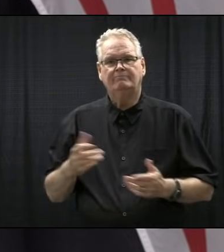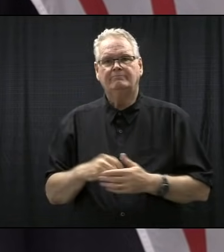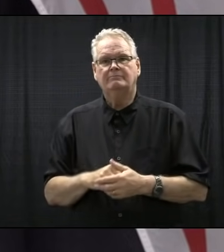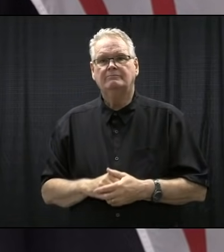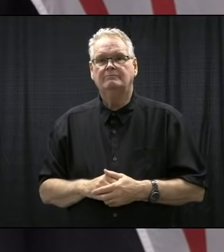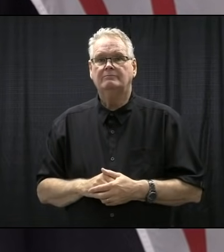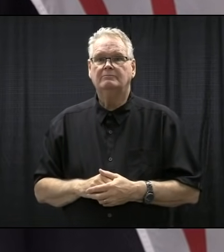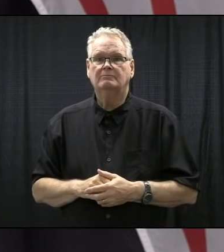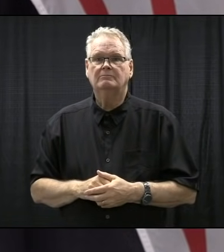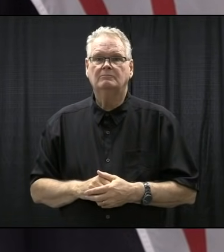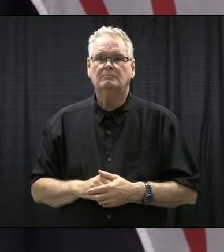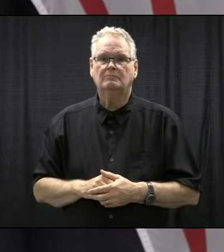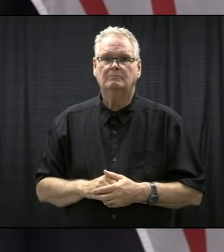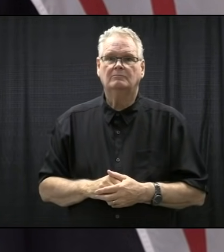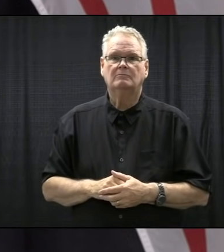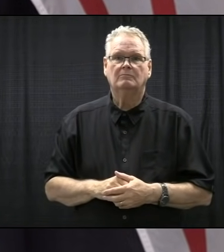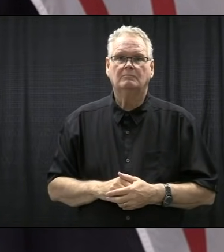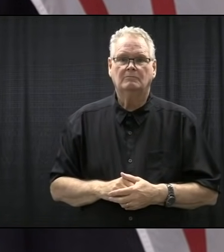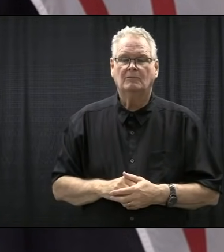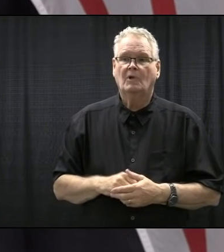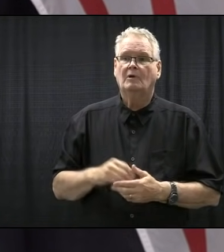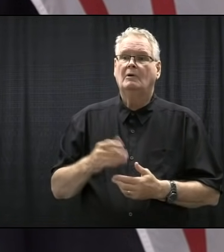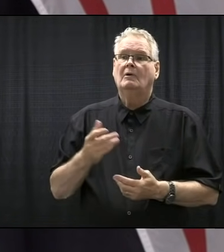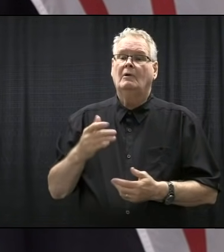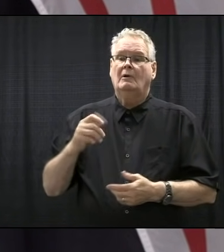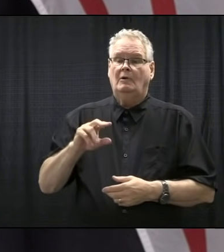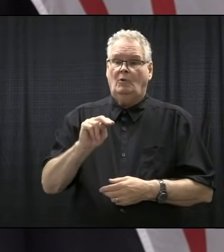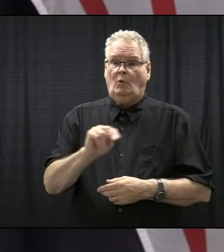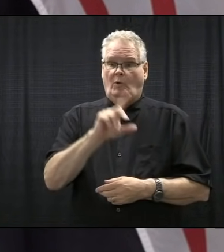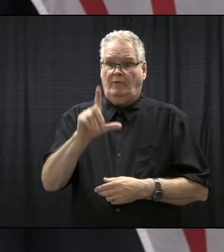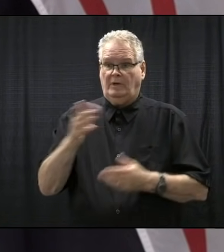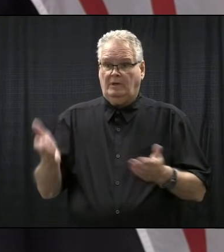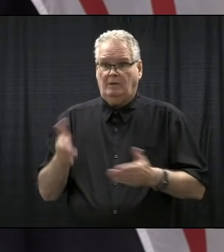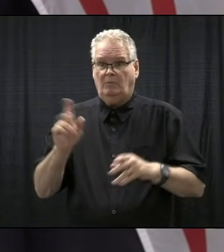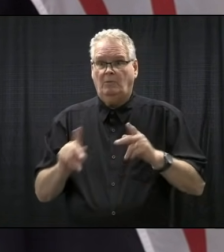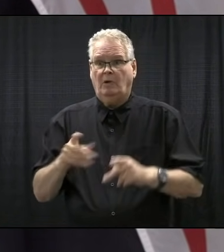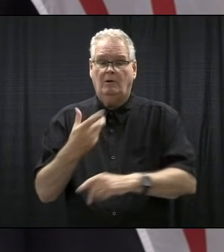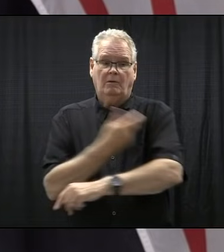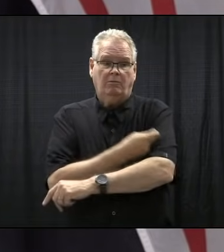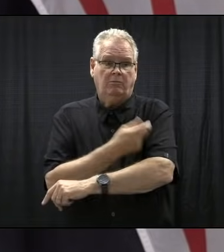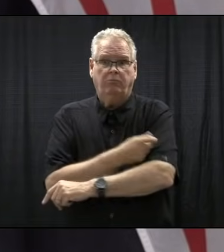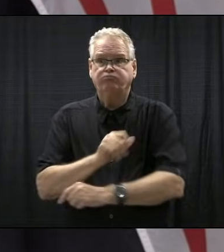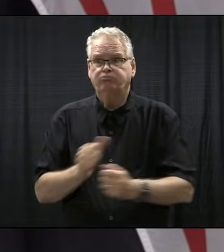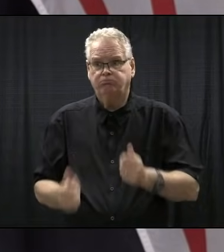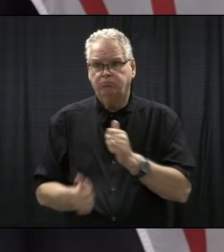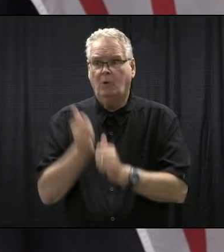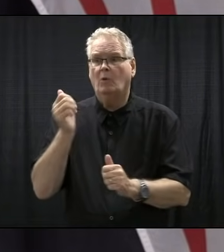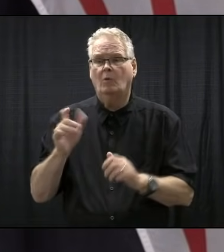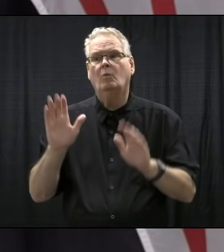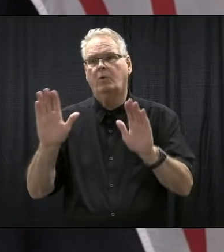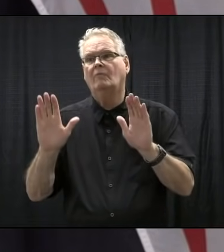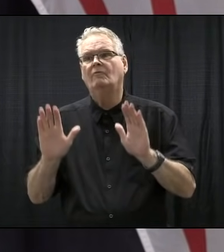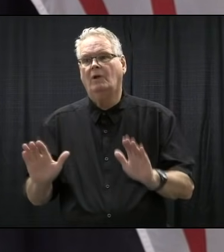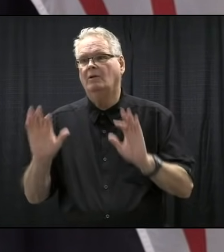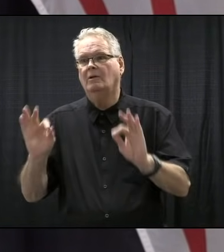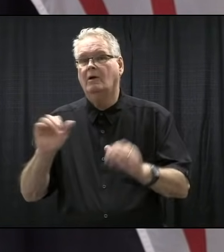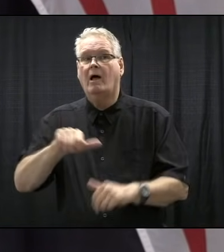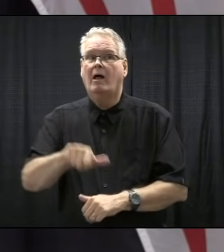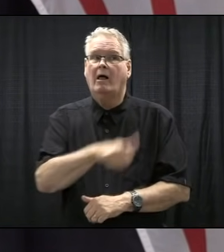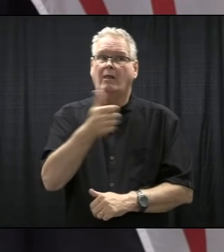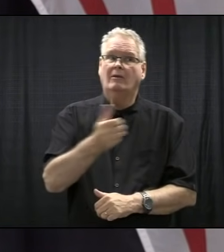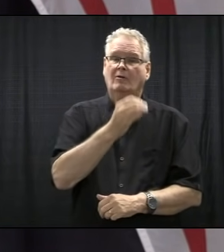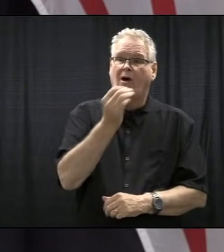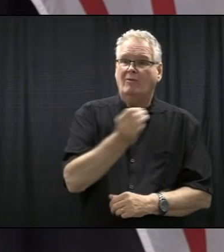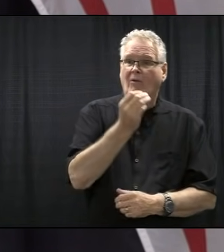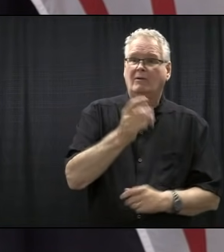So we've got Justice, we've got Human Resource Secretariat and input from Health working on that, and we'll see what